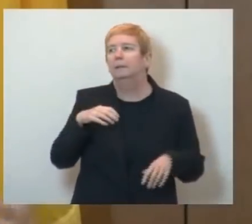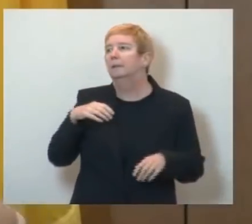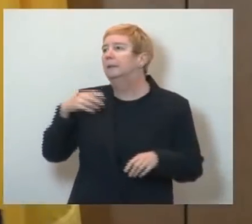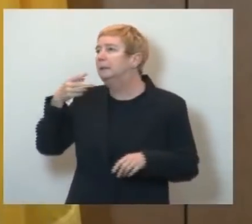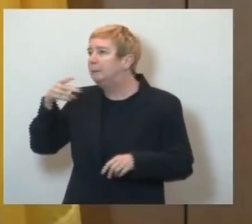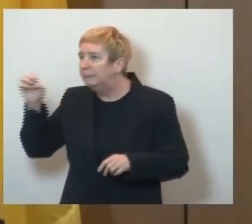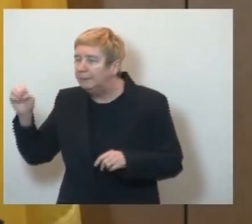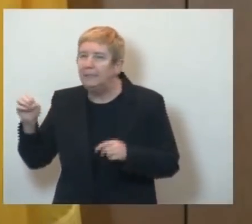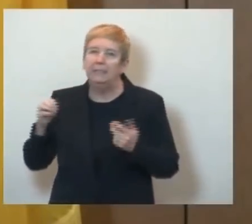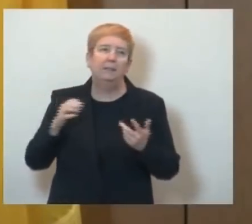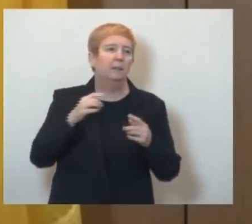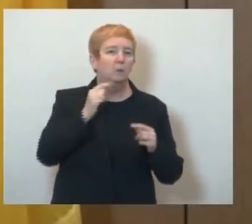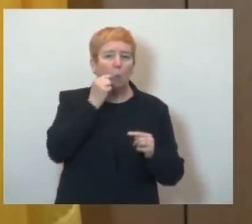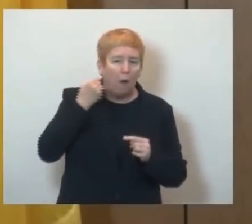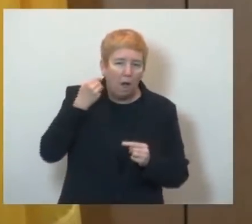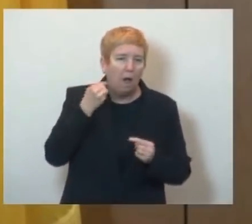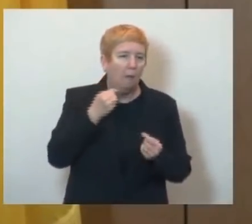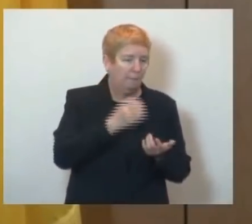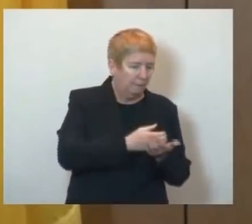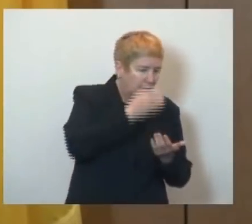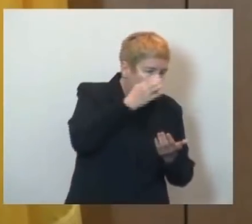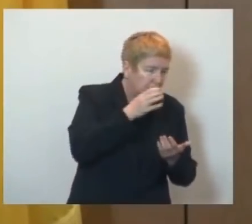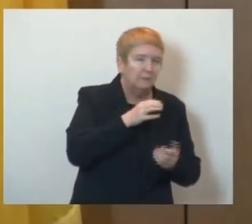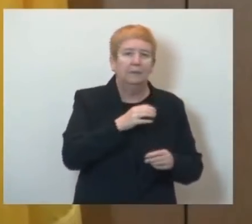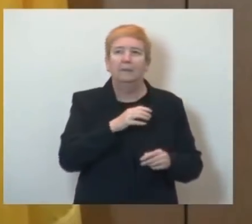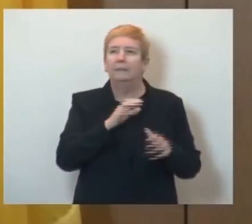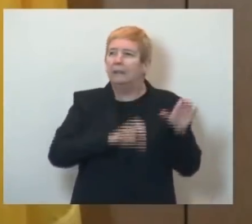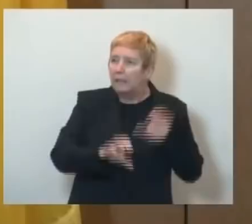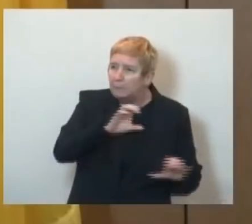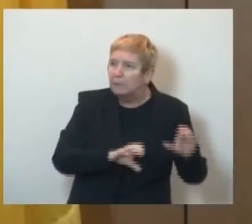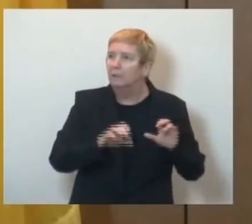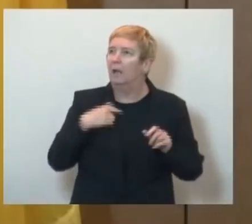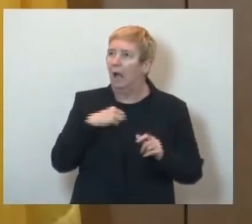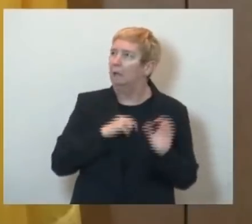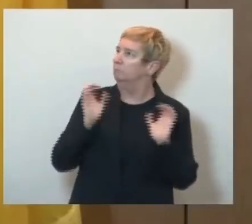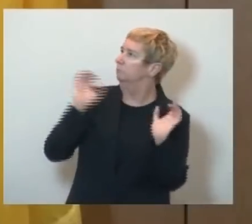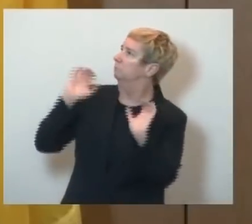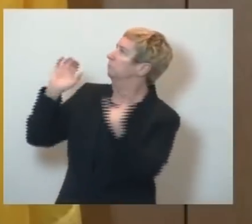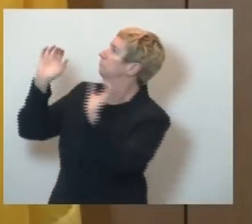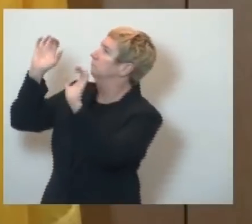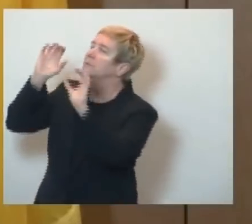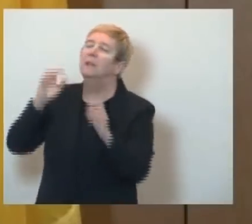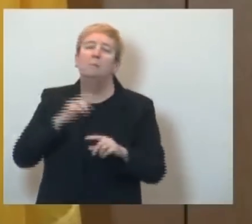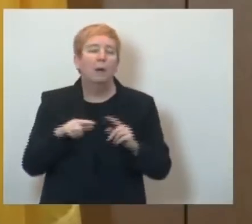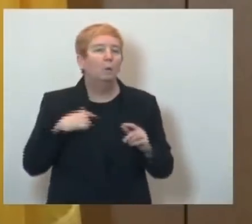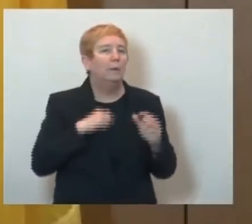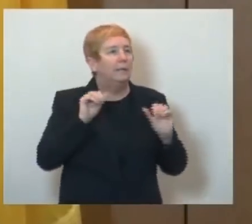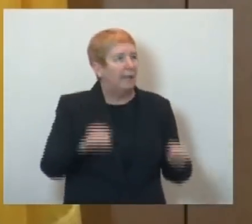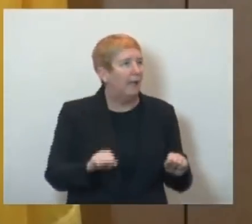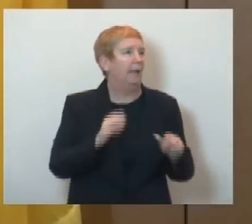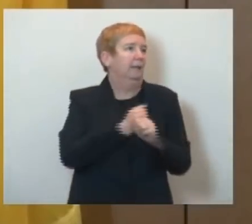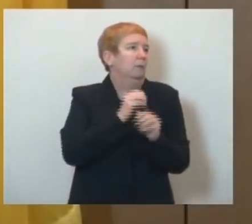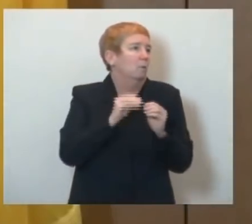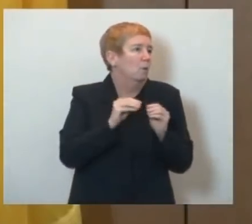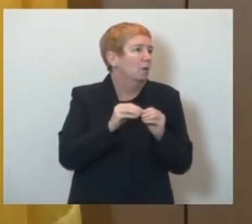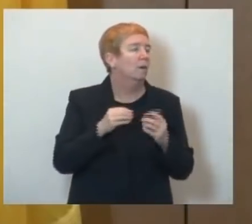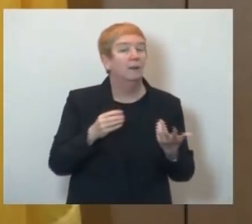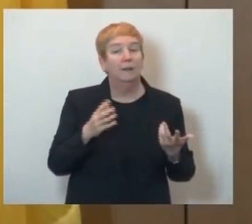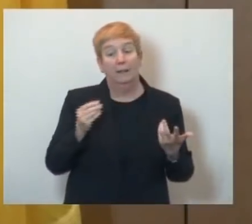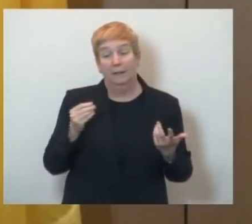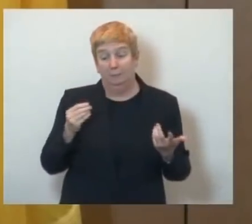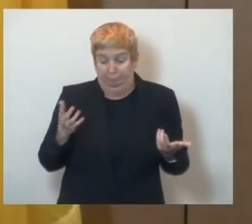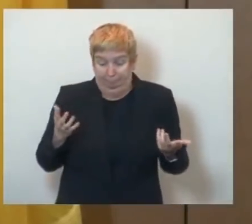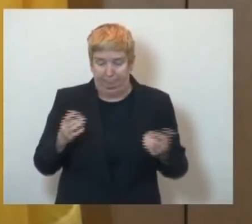one end, the swab and the medium, and the reagents on the other. But we can do more, and we would like to do more. And about whether or